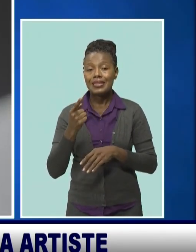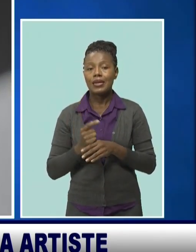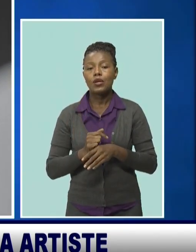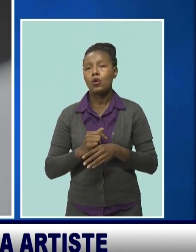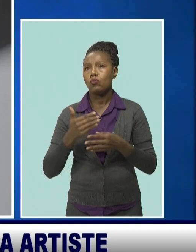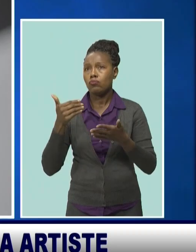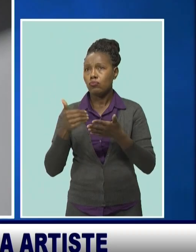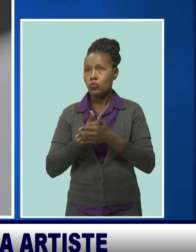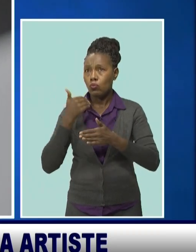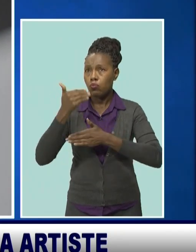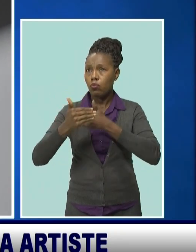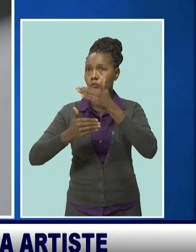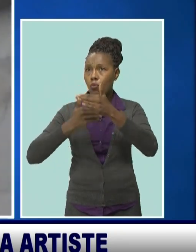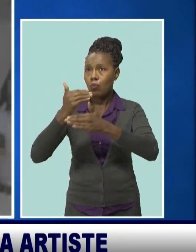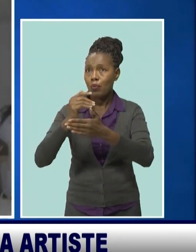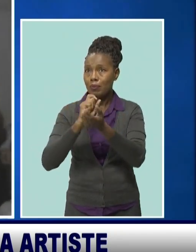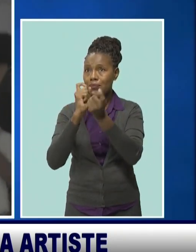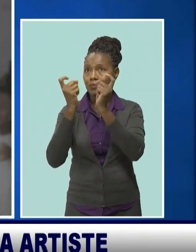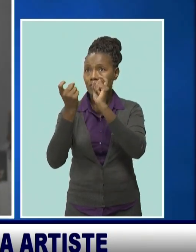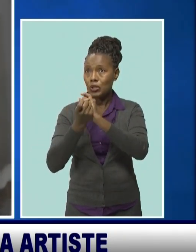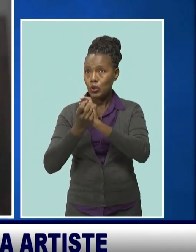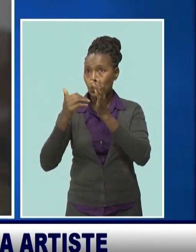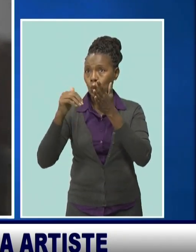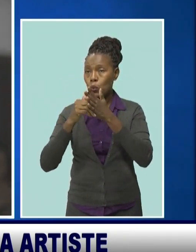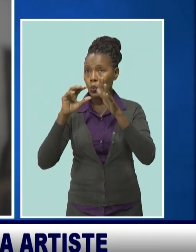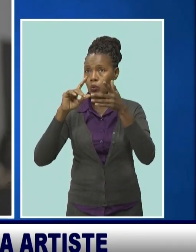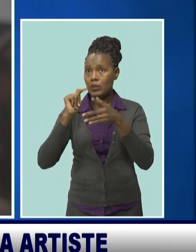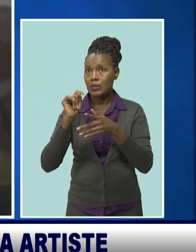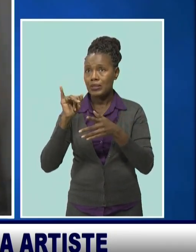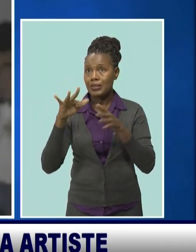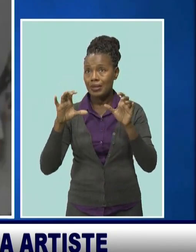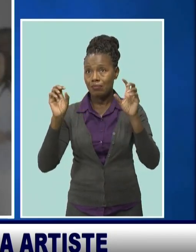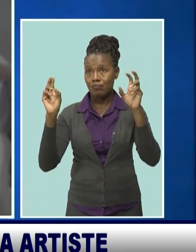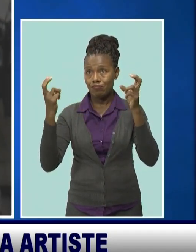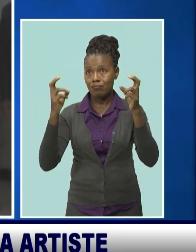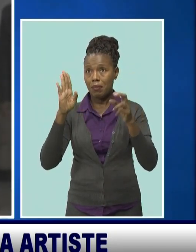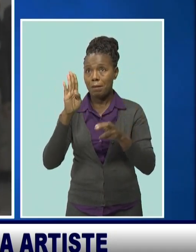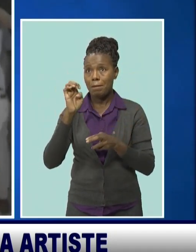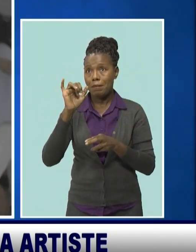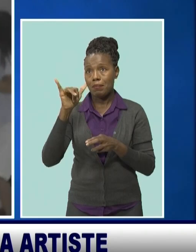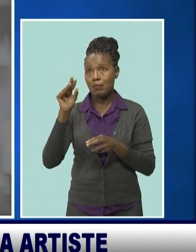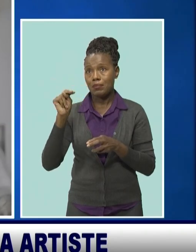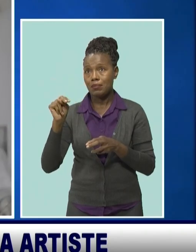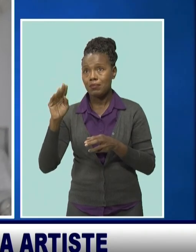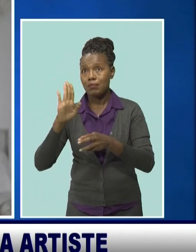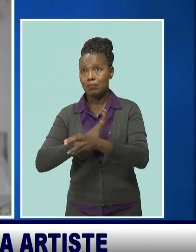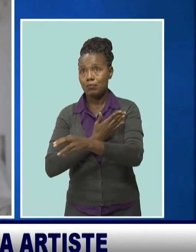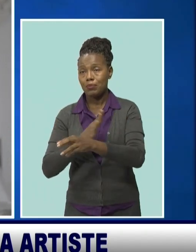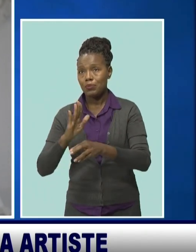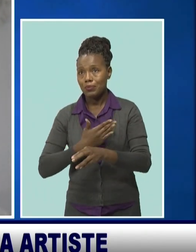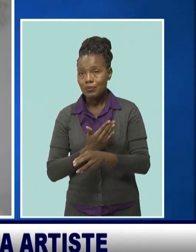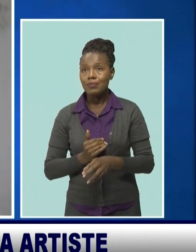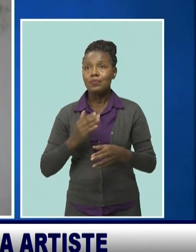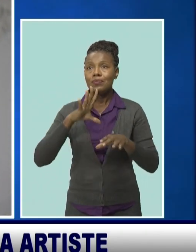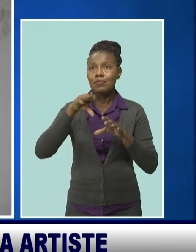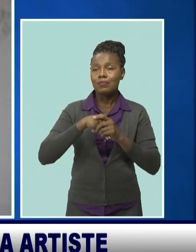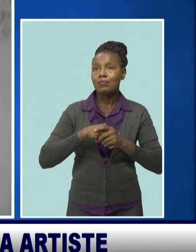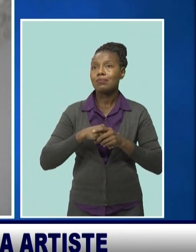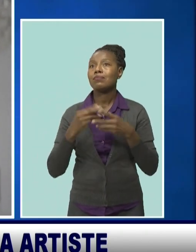into music as he transitions into a new genre, which he brands Beyond Music, a fusion with blends of dancehall,